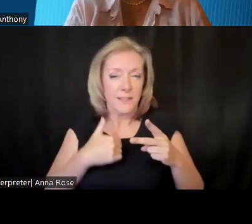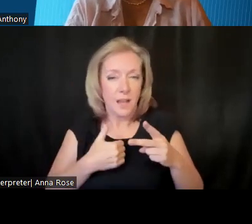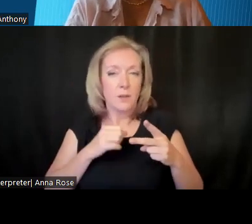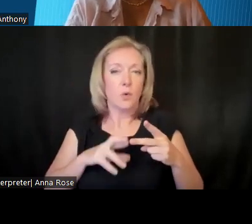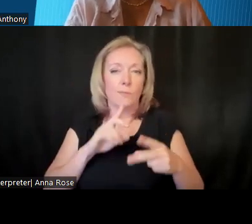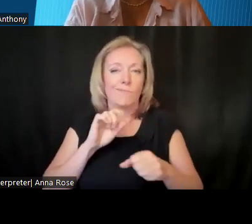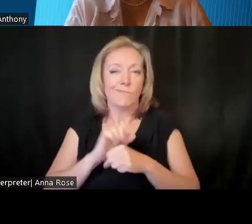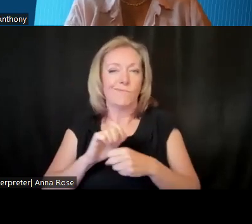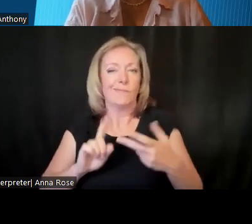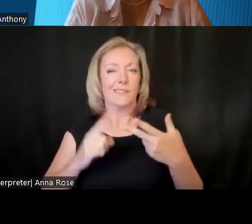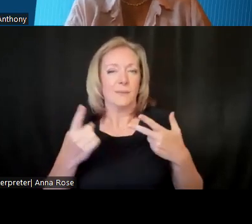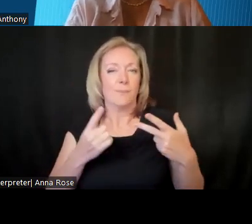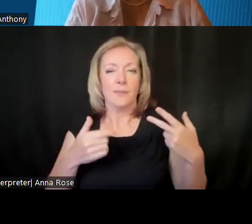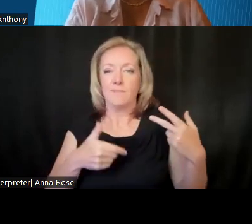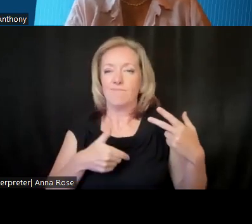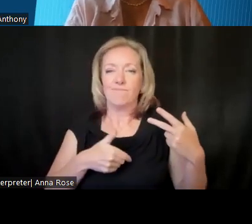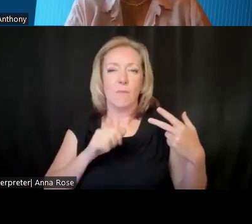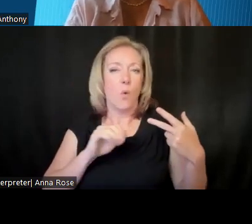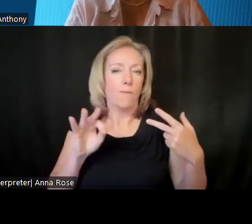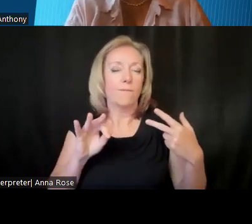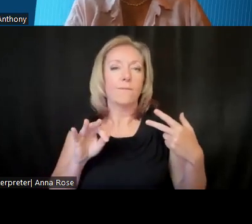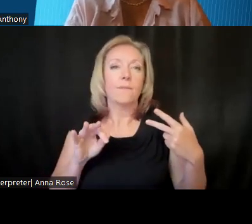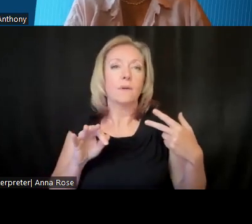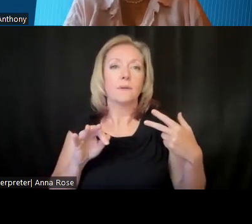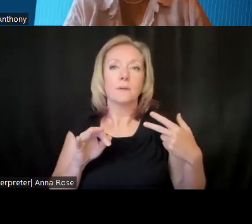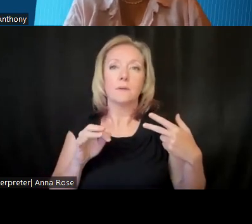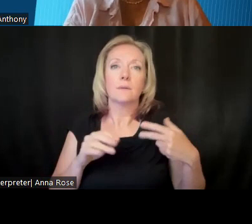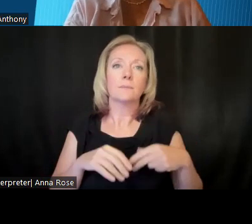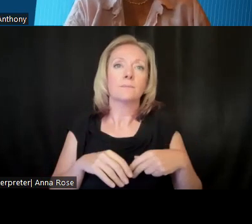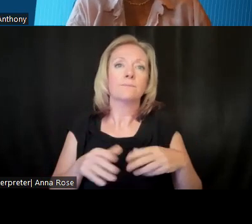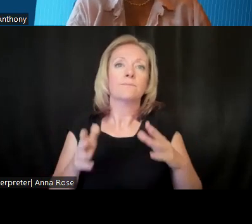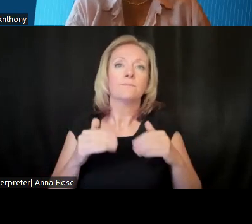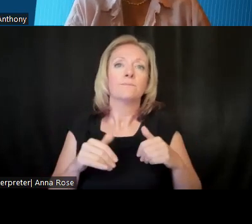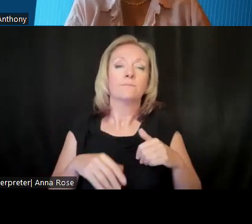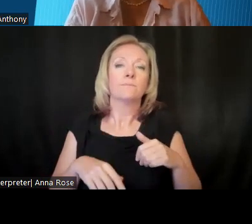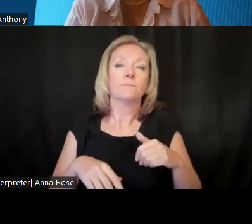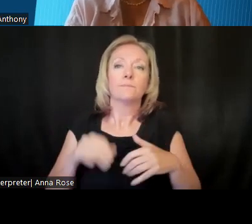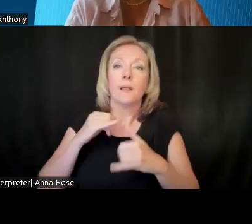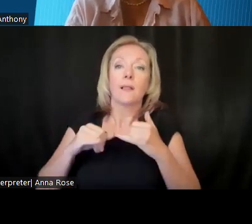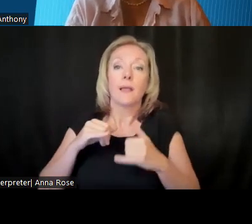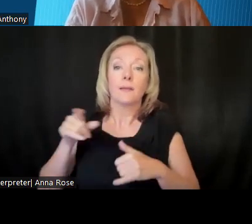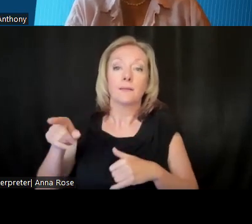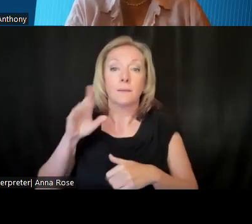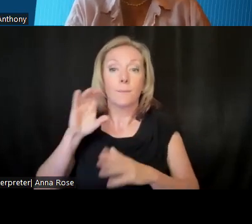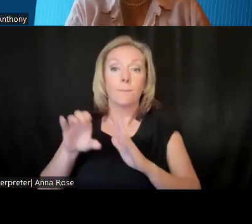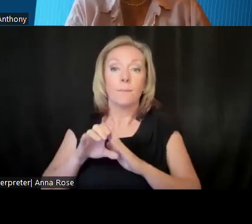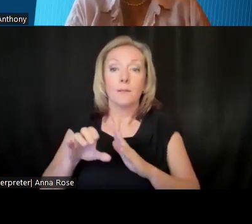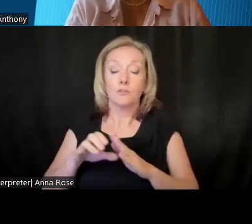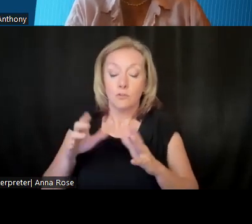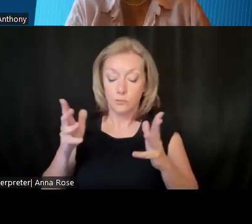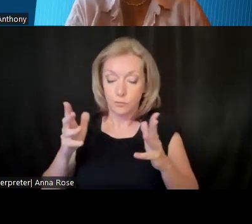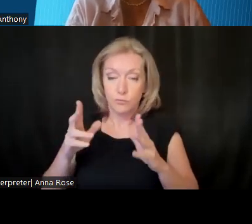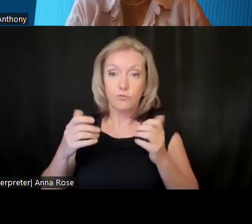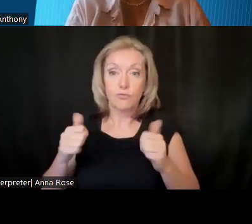there something that really gives you an indication that the eyes are bothering them? And then this last picture, we have this kid who just looks